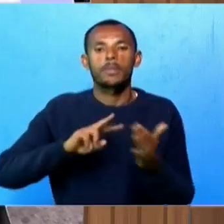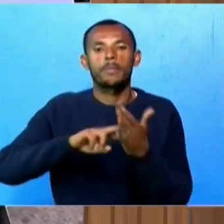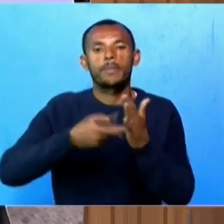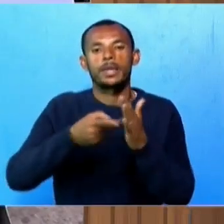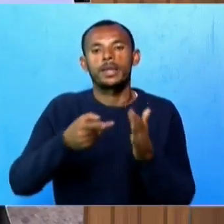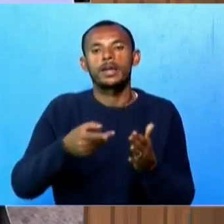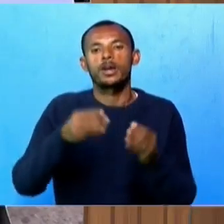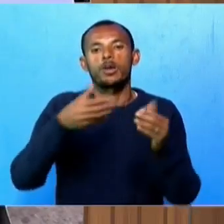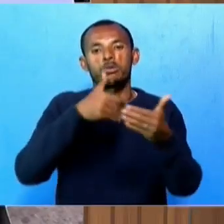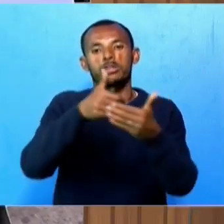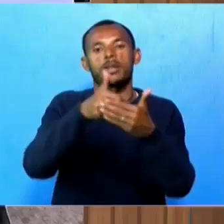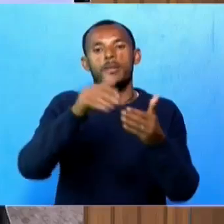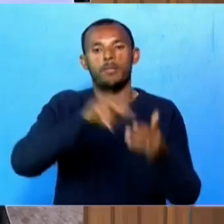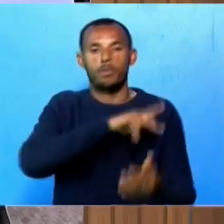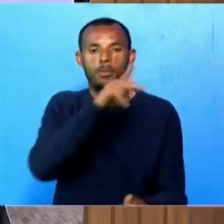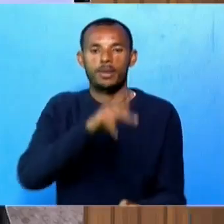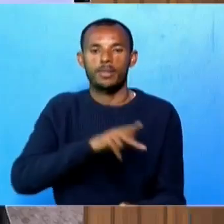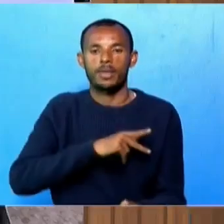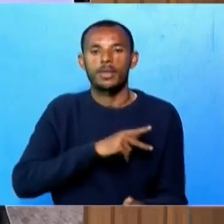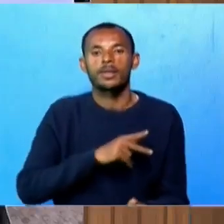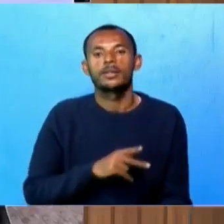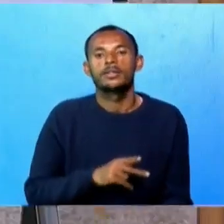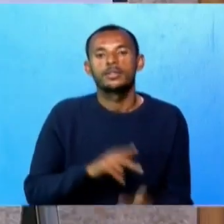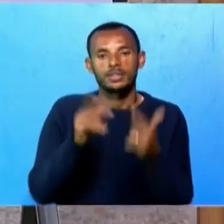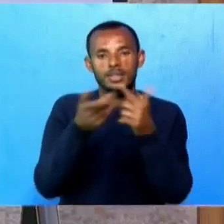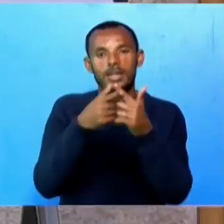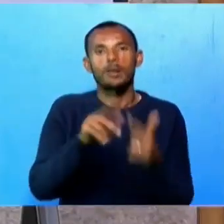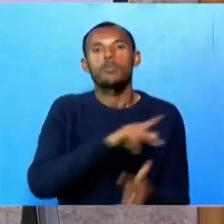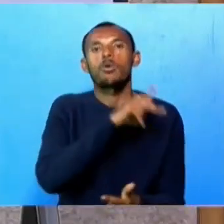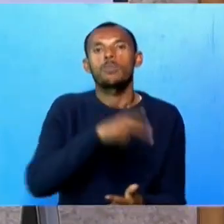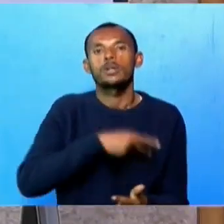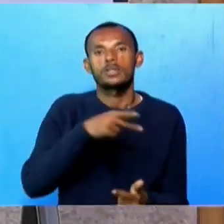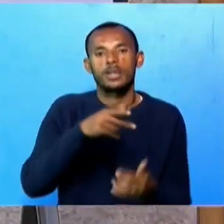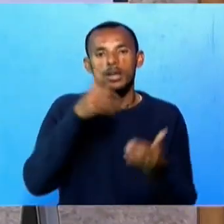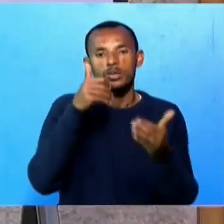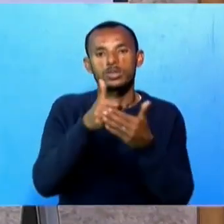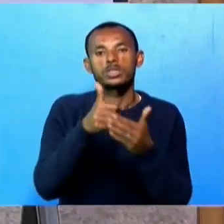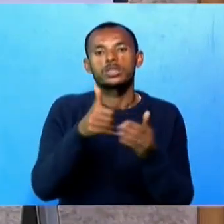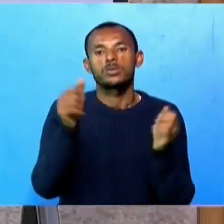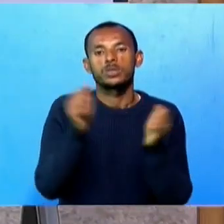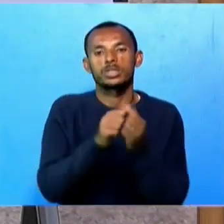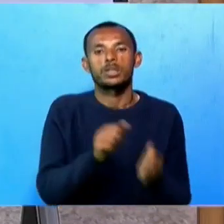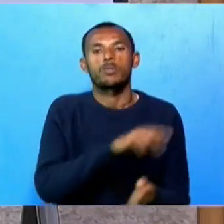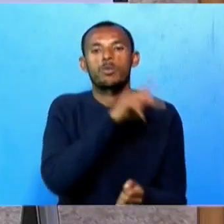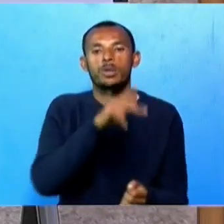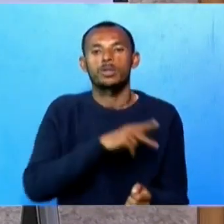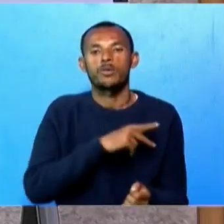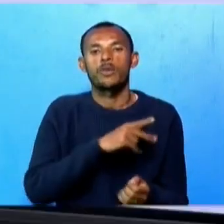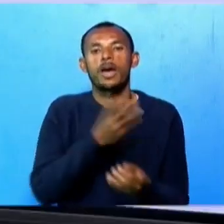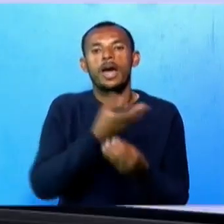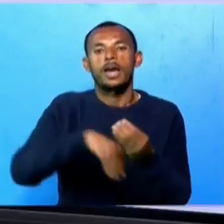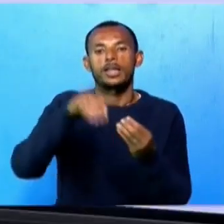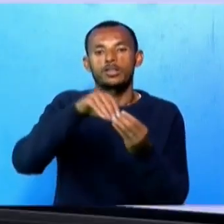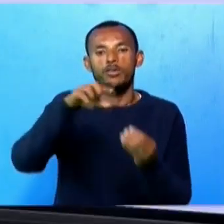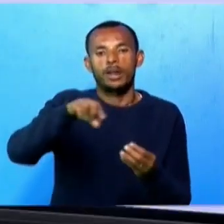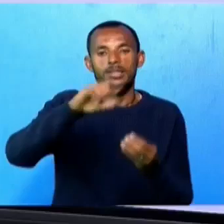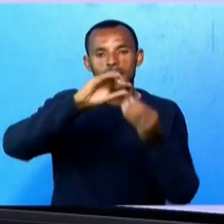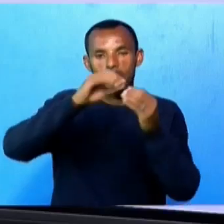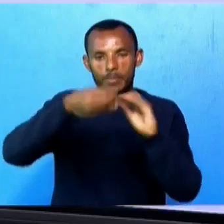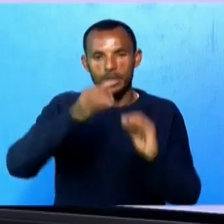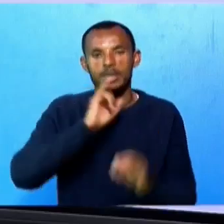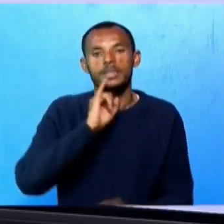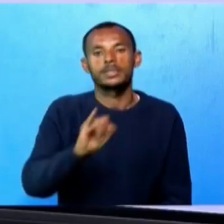closure-ity property. The second property associated with the property of addition of rational number